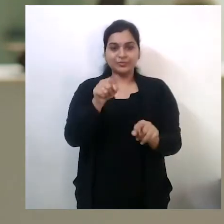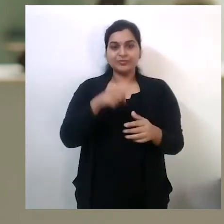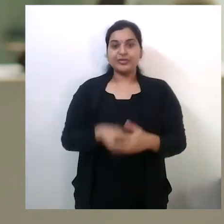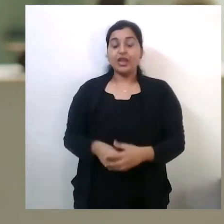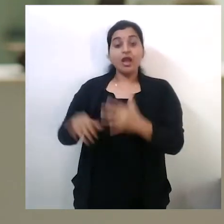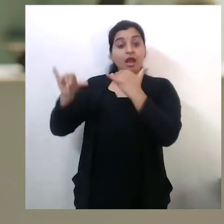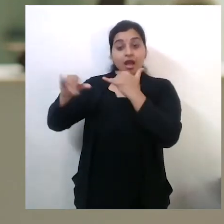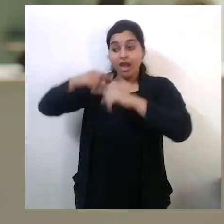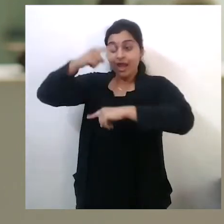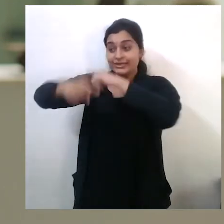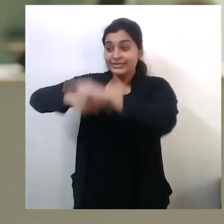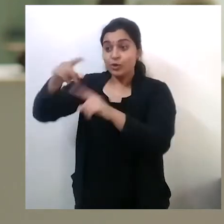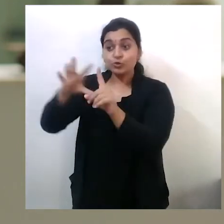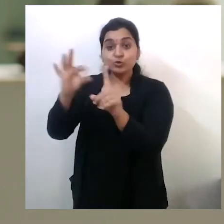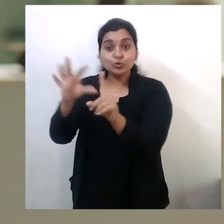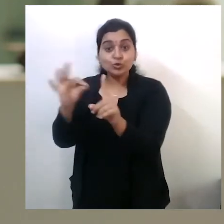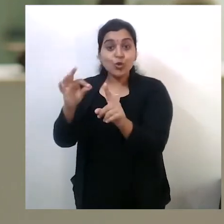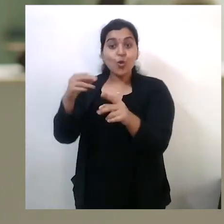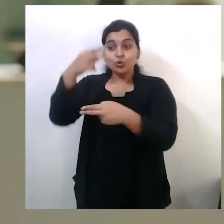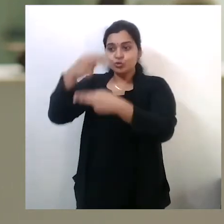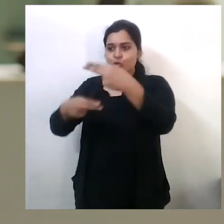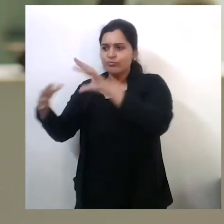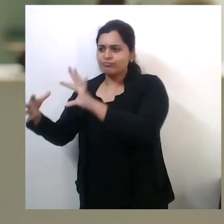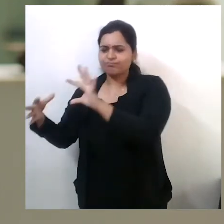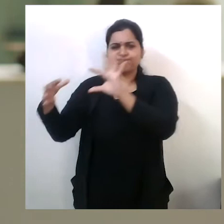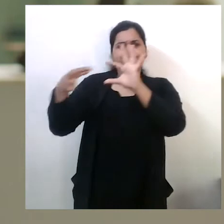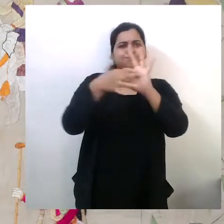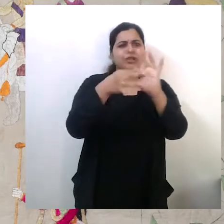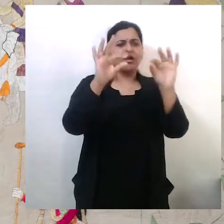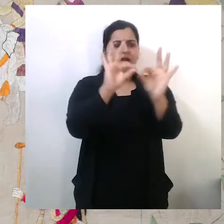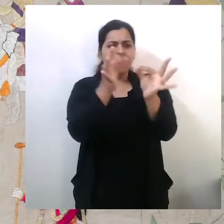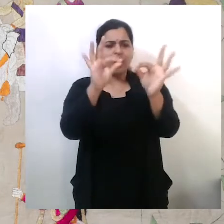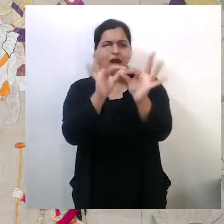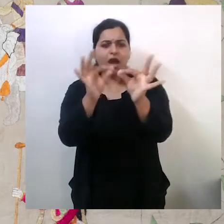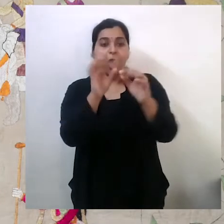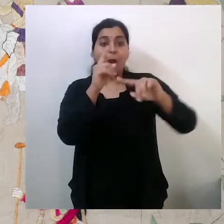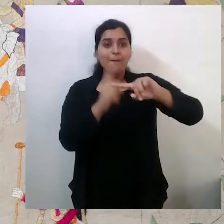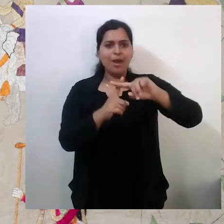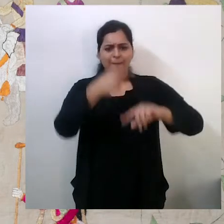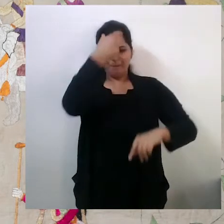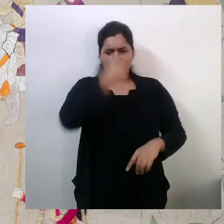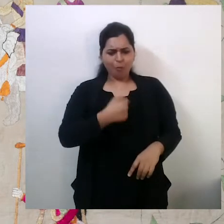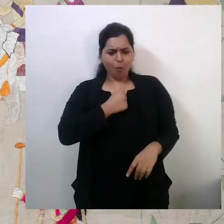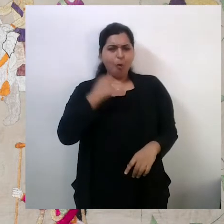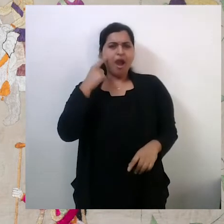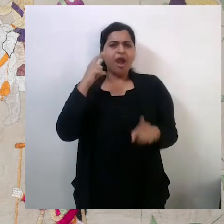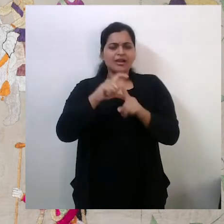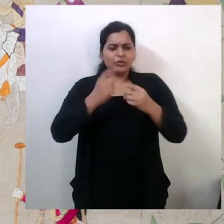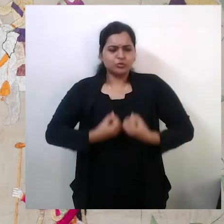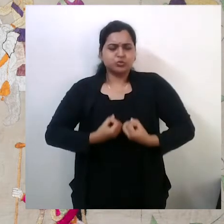daily activities are fascinating to spot in textiles because they provide a context of how people express their